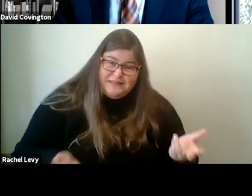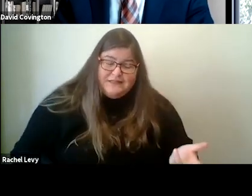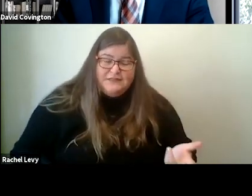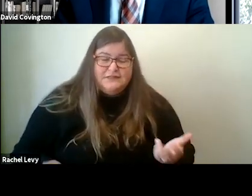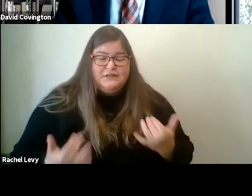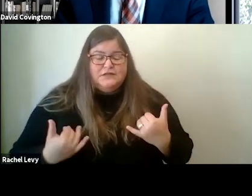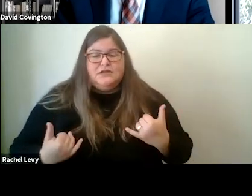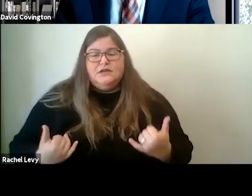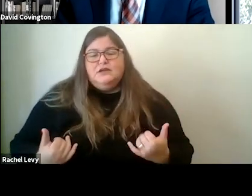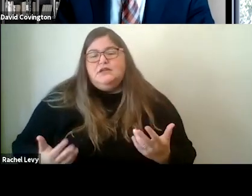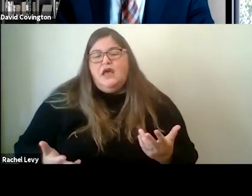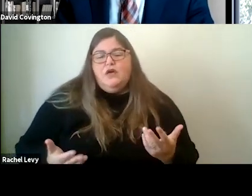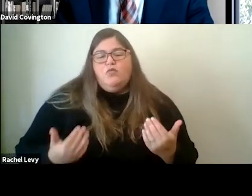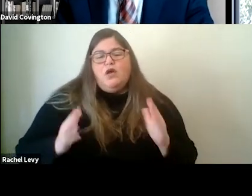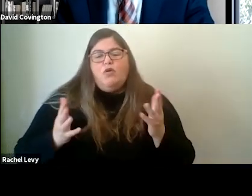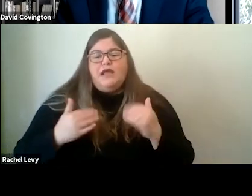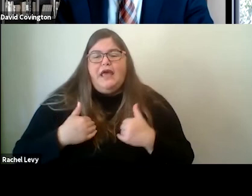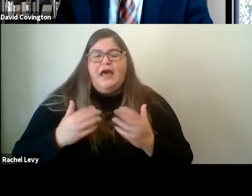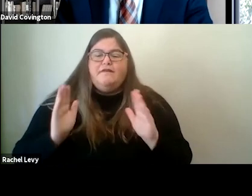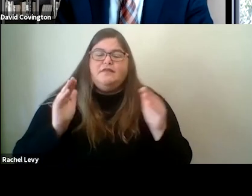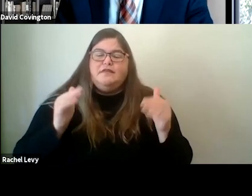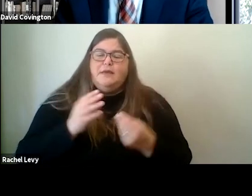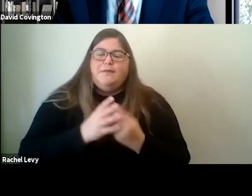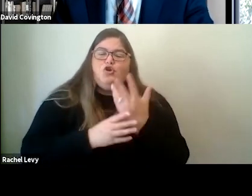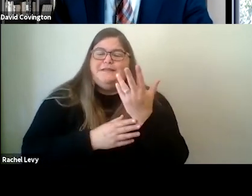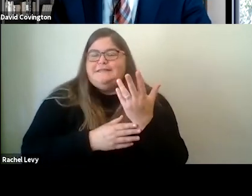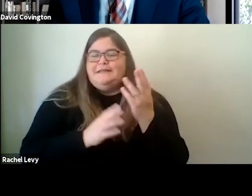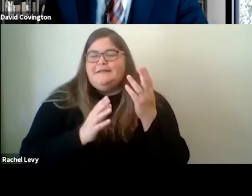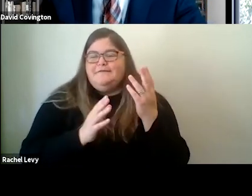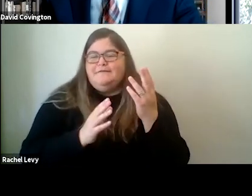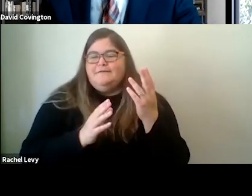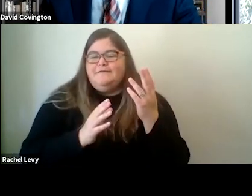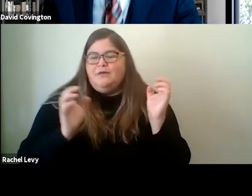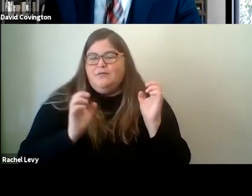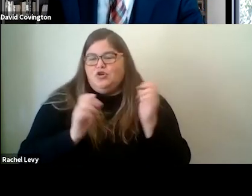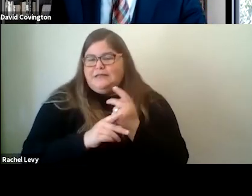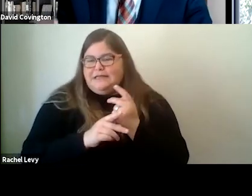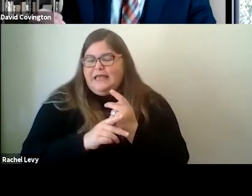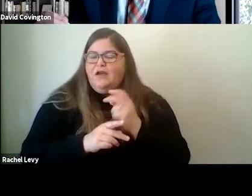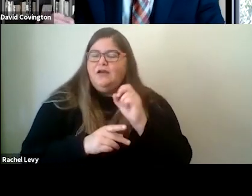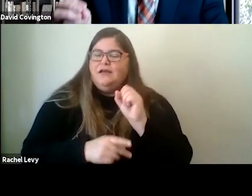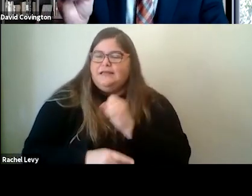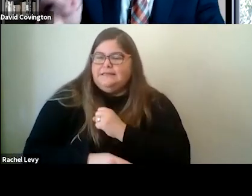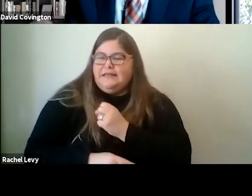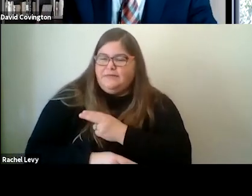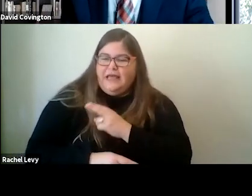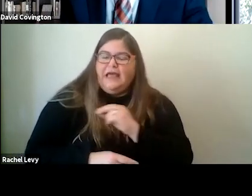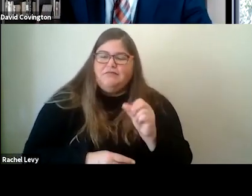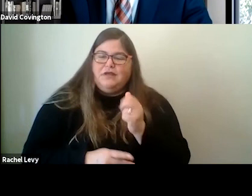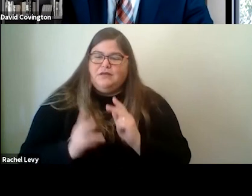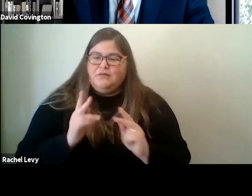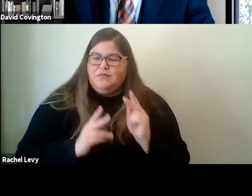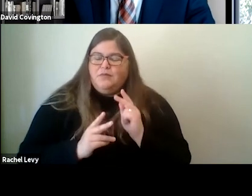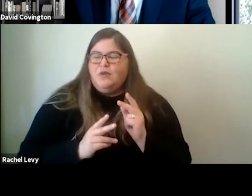emergence of focus on crisis care, the leadership of SAMHSA and NASEM and others, the priority of more effective